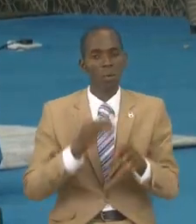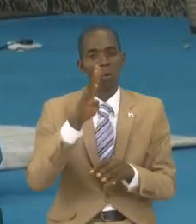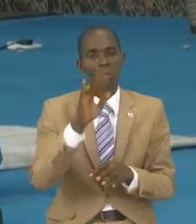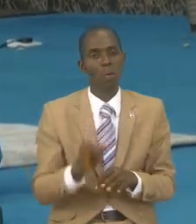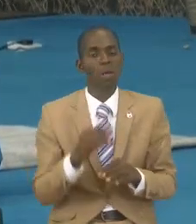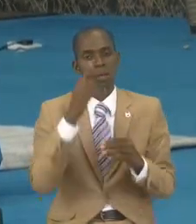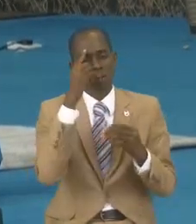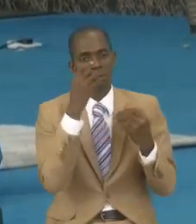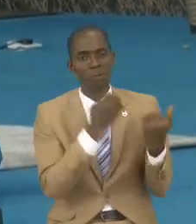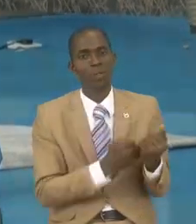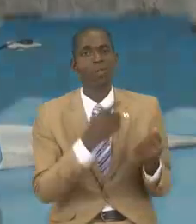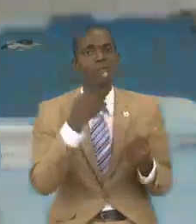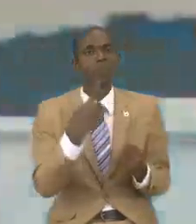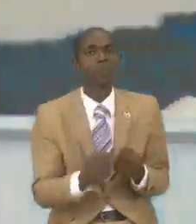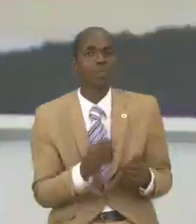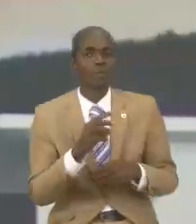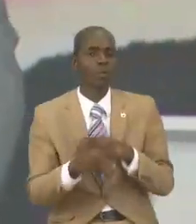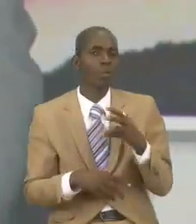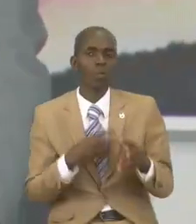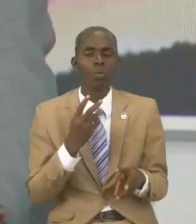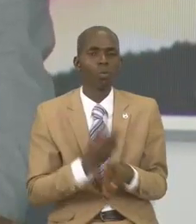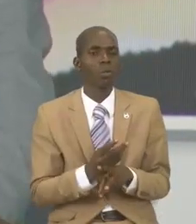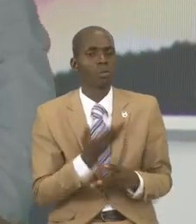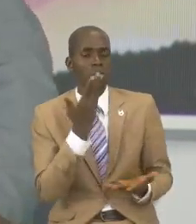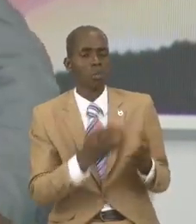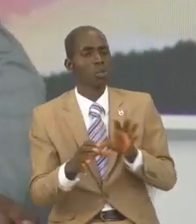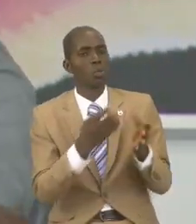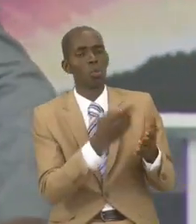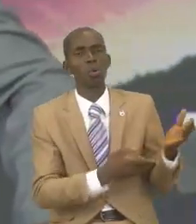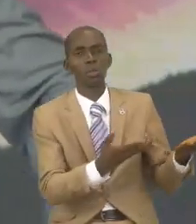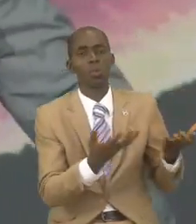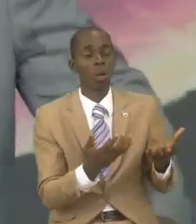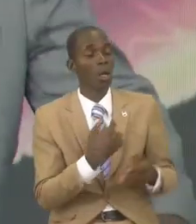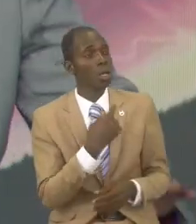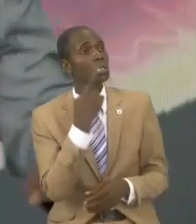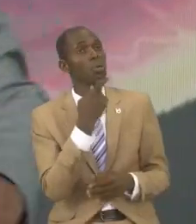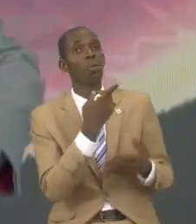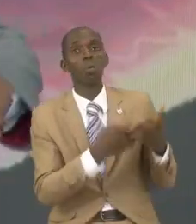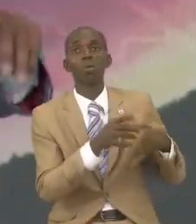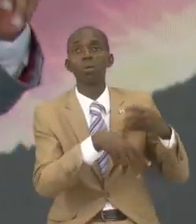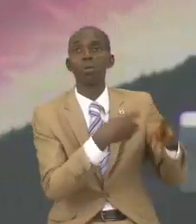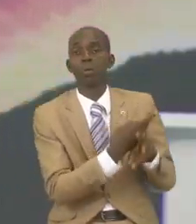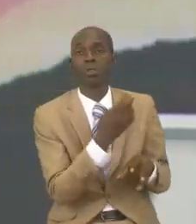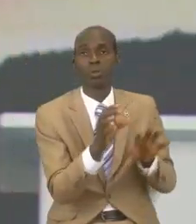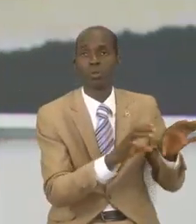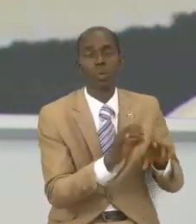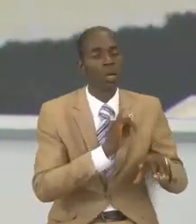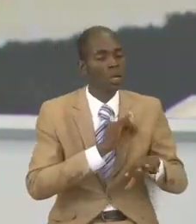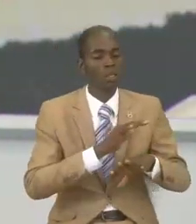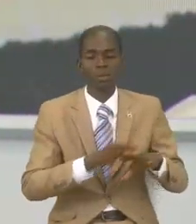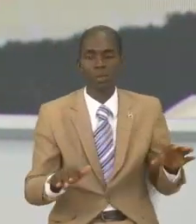may live like they want to live. I see that, I don't walk by what I see. I